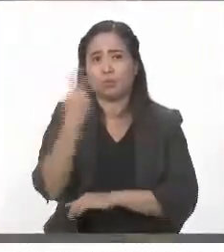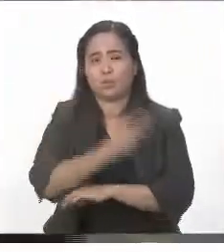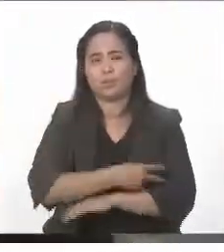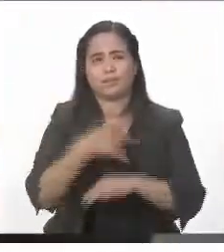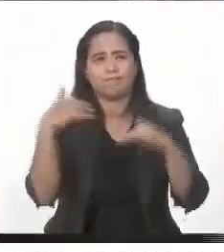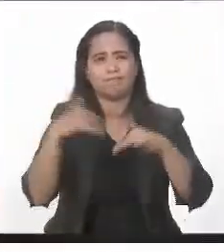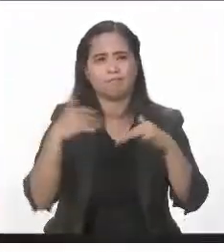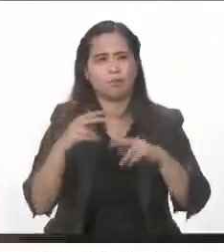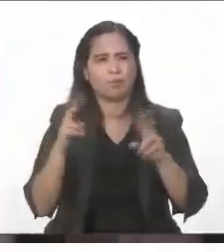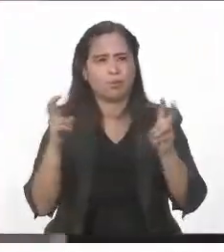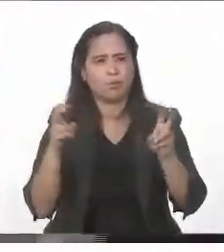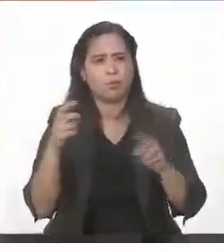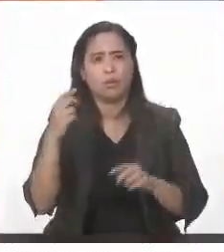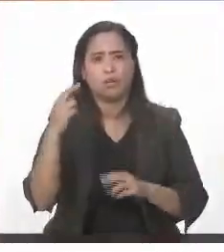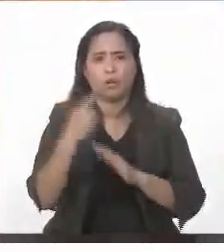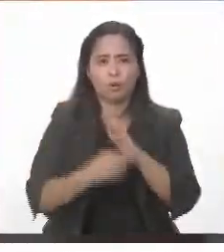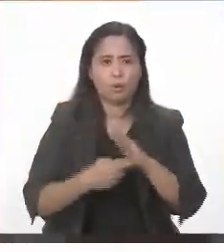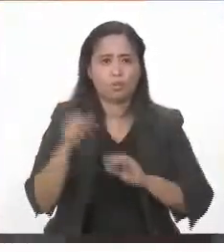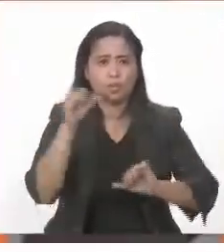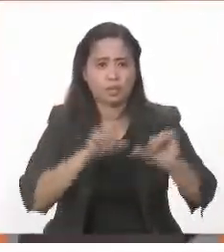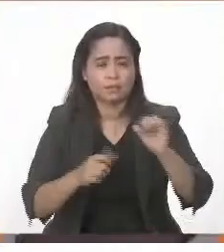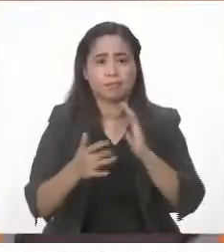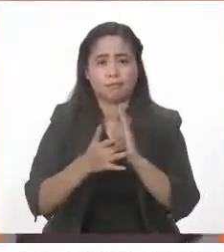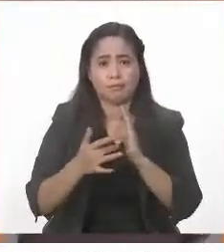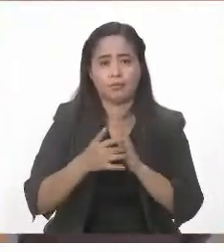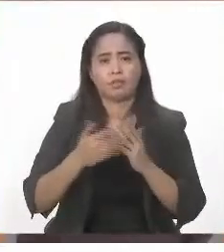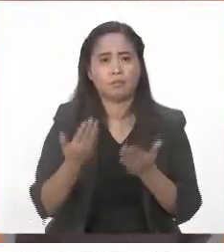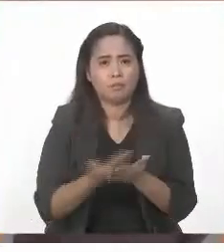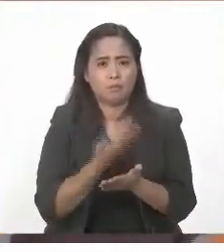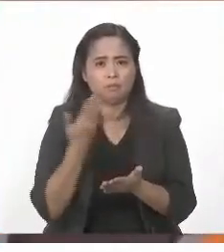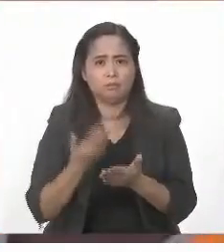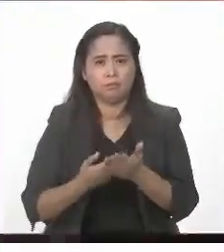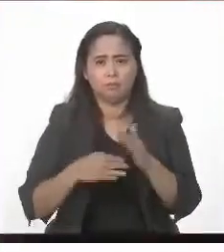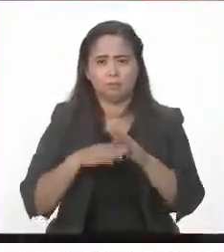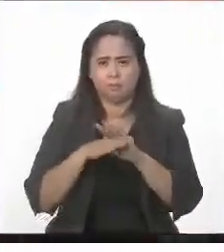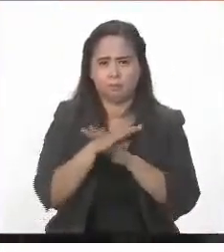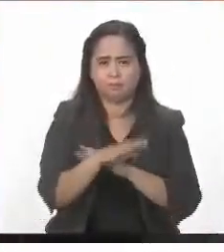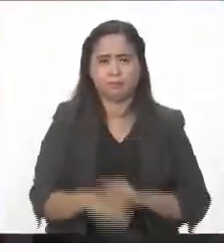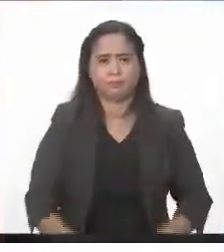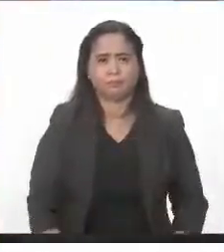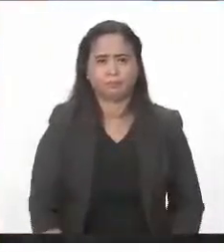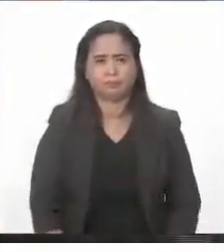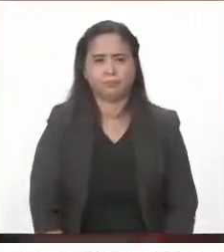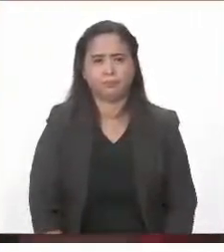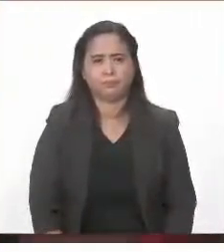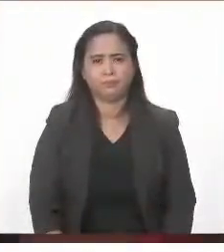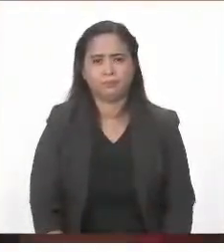follows the theme of the role of science, technology, and innovation in development.